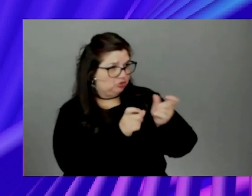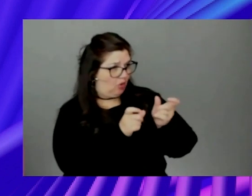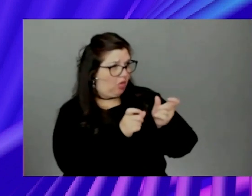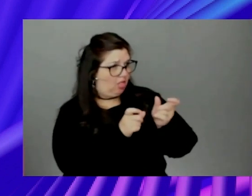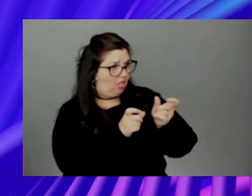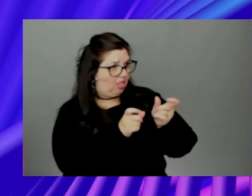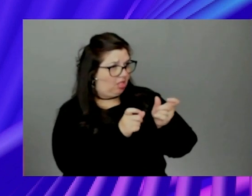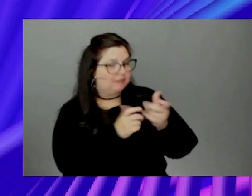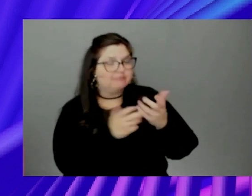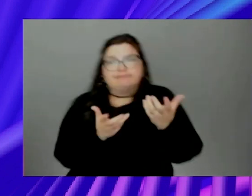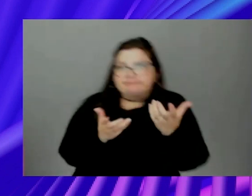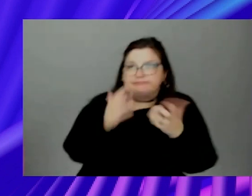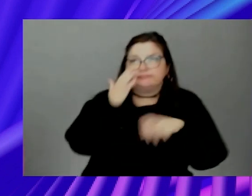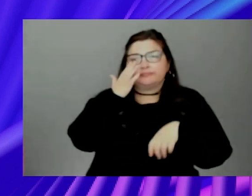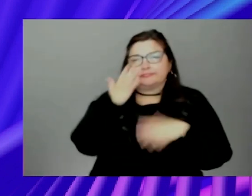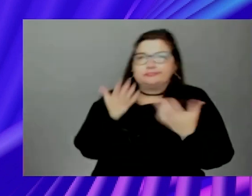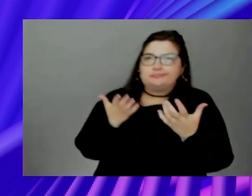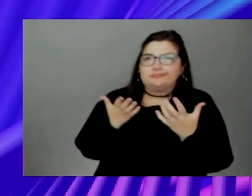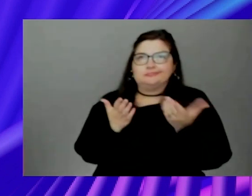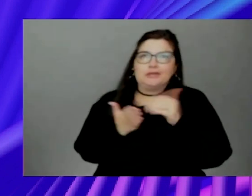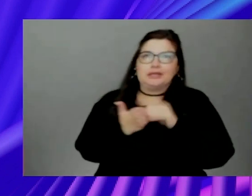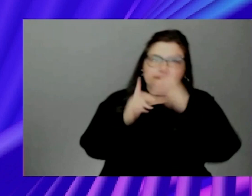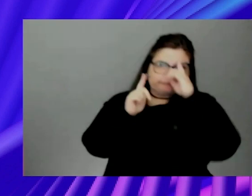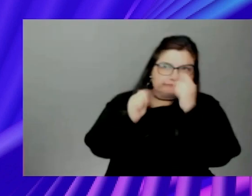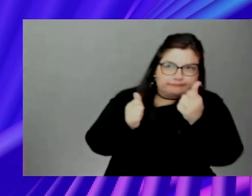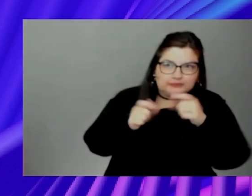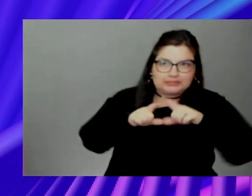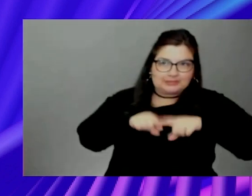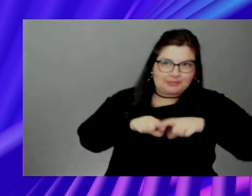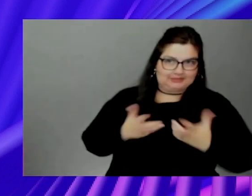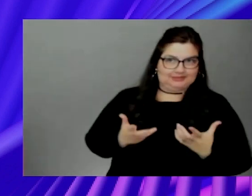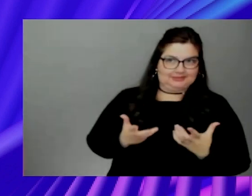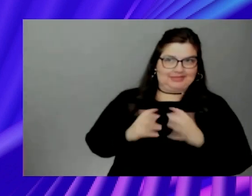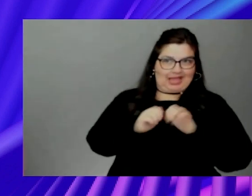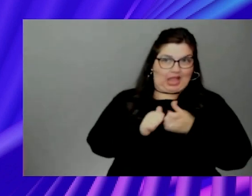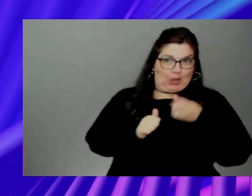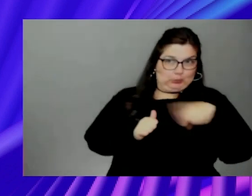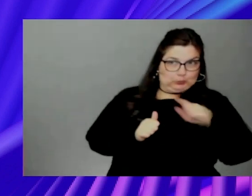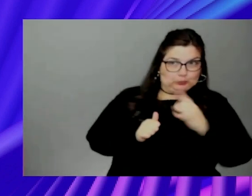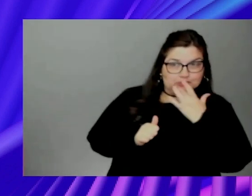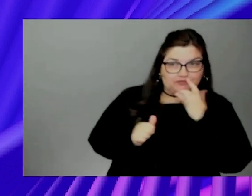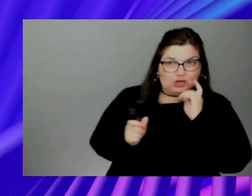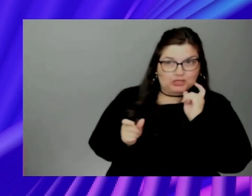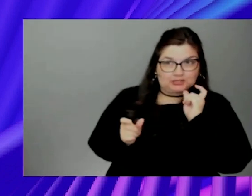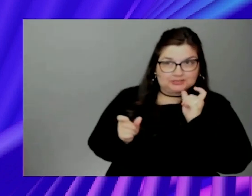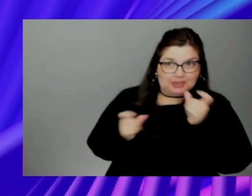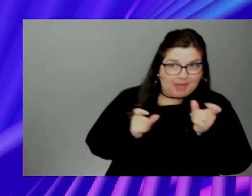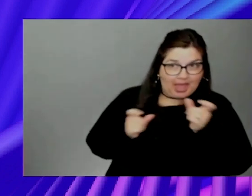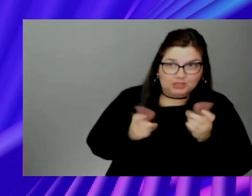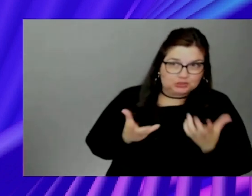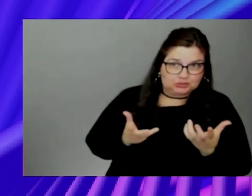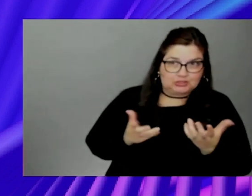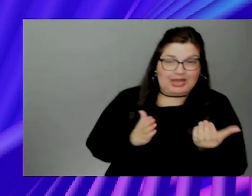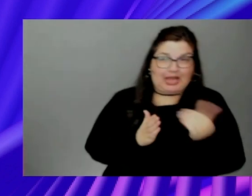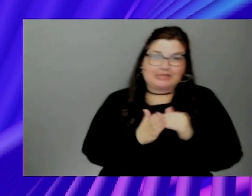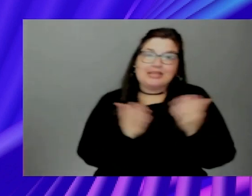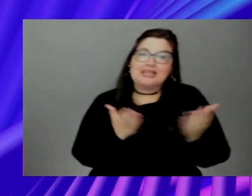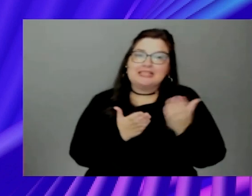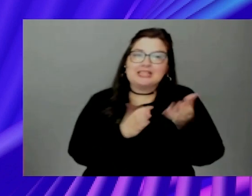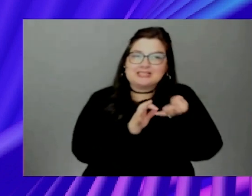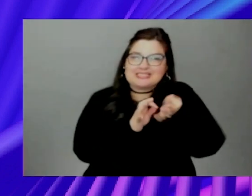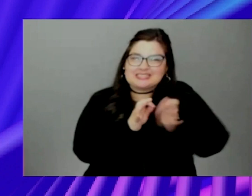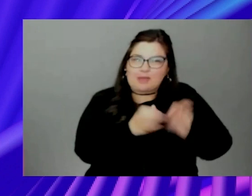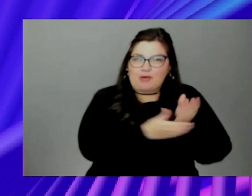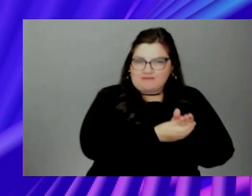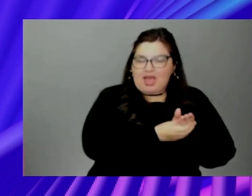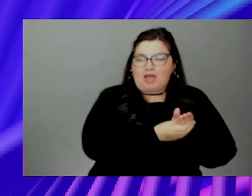mean, again, it's somewhere else. It depends on, again, how you want to manage. I mean, obviously these recipes here I've got one simple file, but obviously I